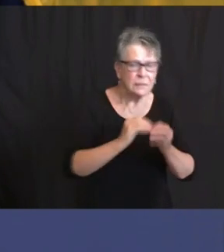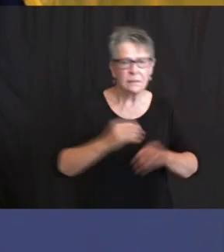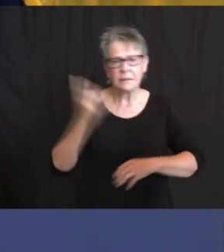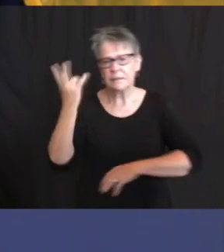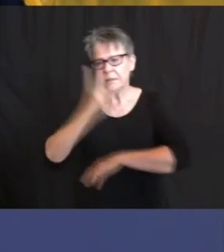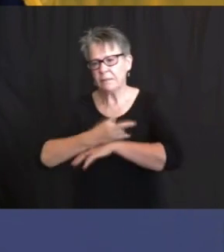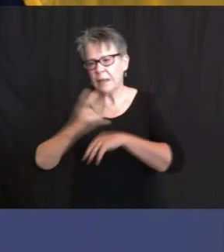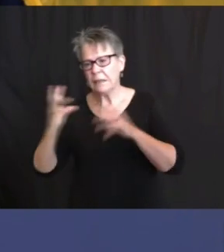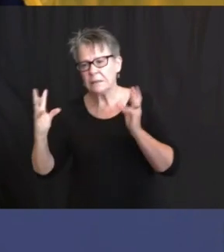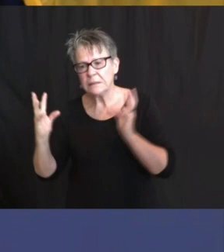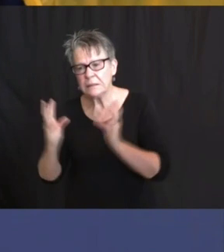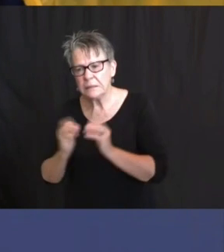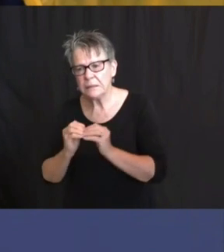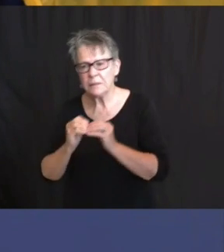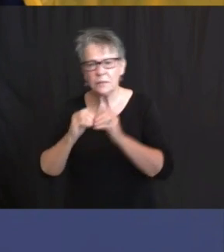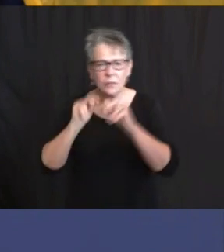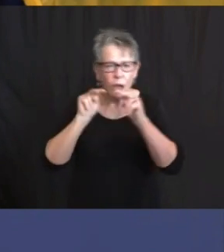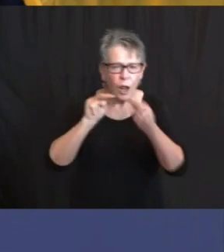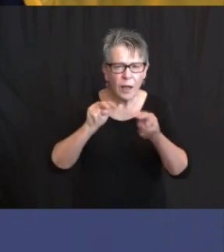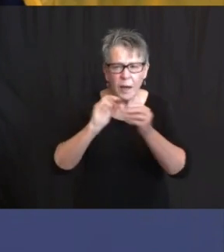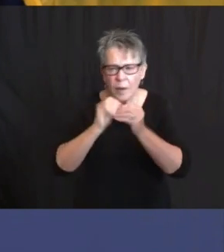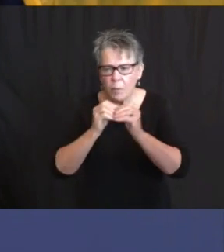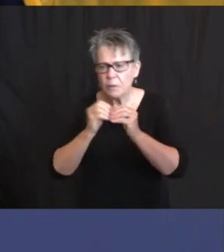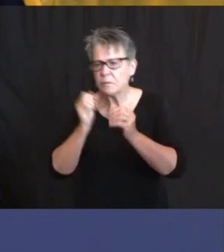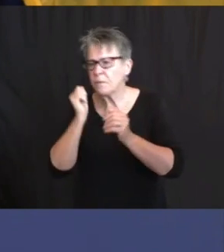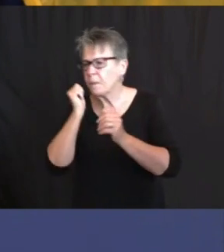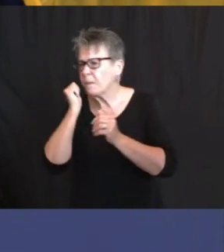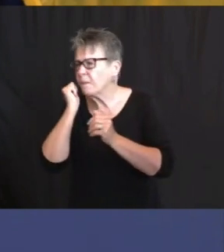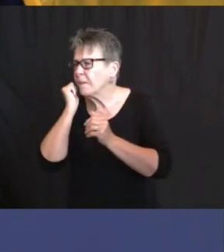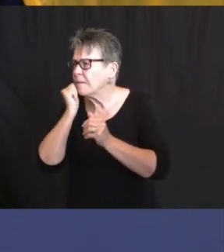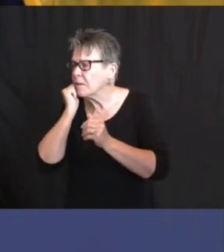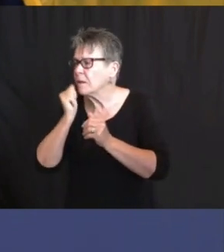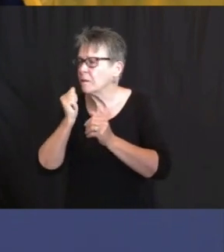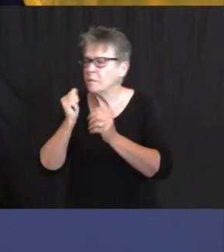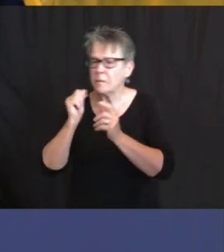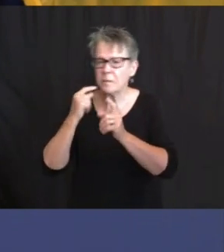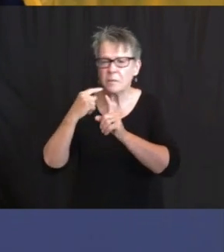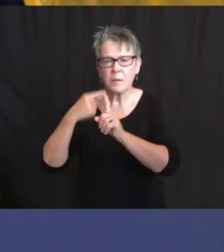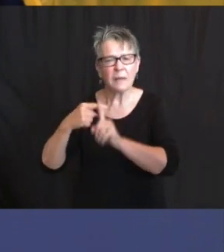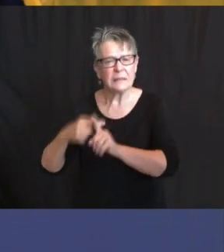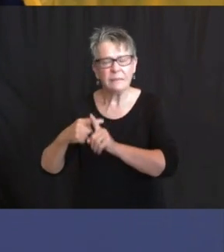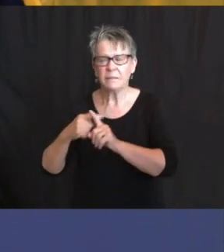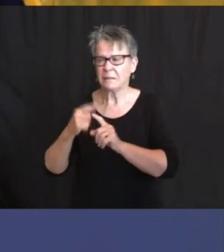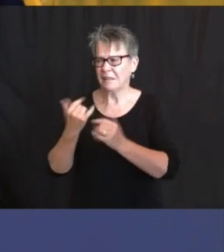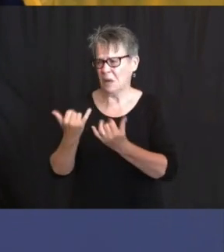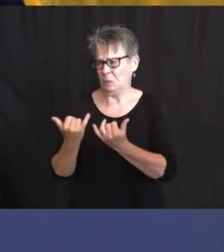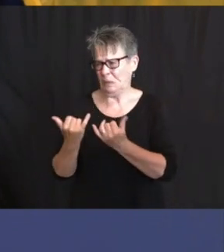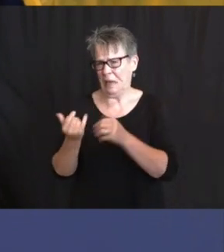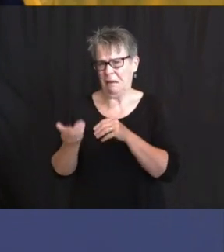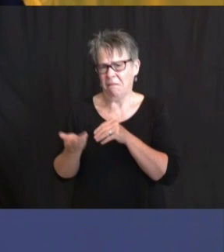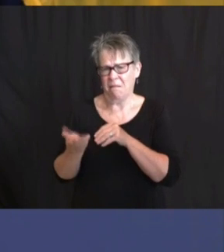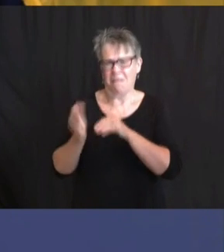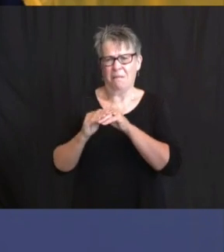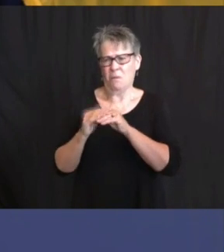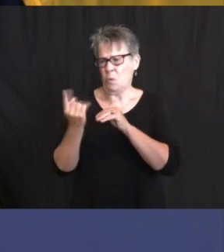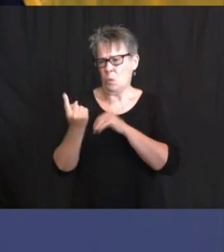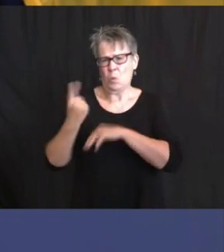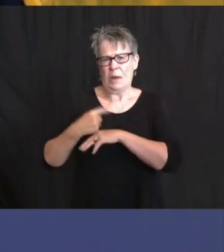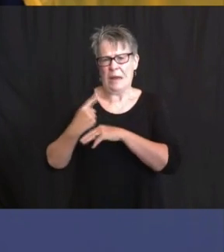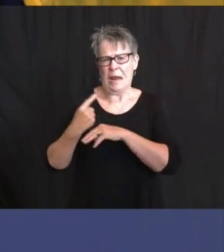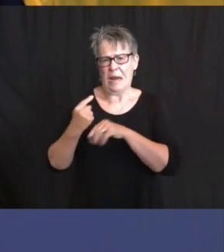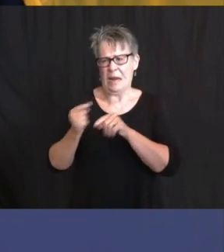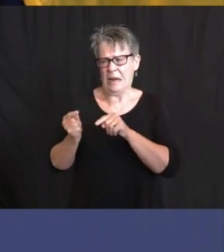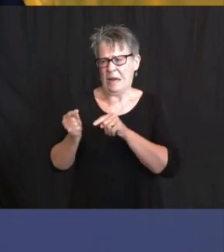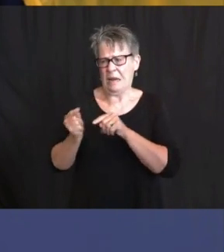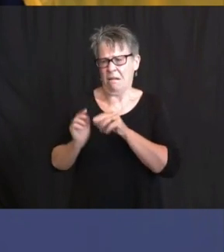hospitalizations. You'll correct the record. I don't know that I said it on the same day, but I also will say this, Matt, and I don't want